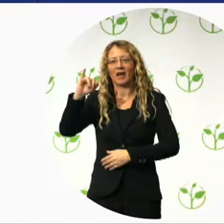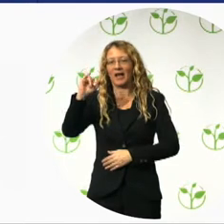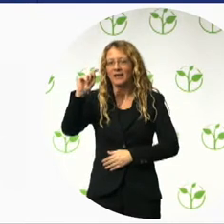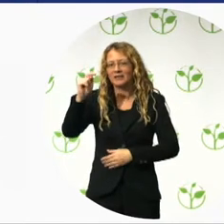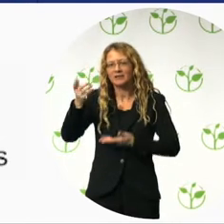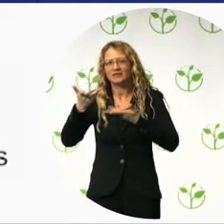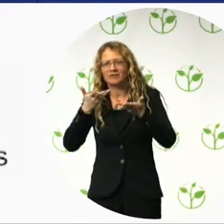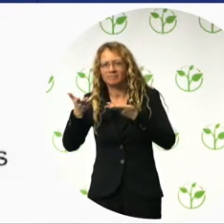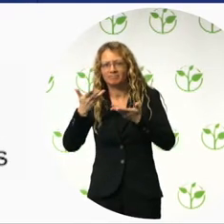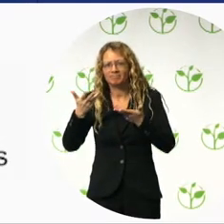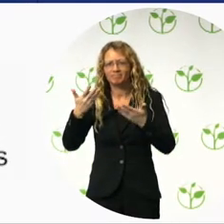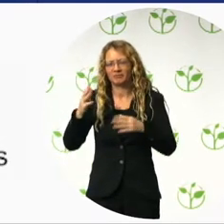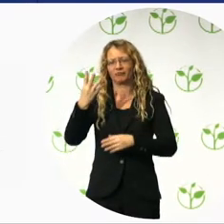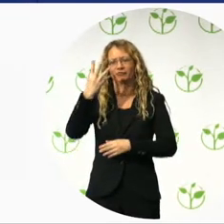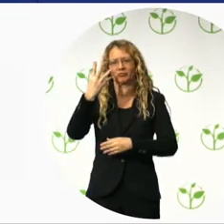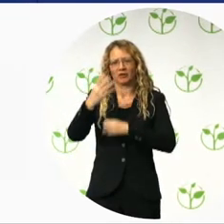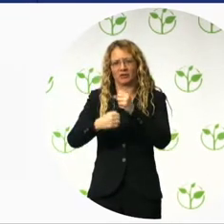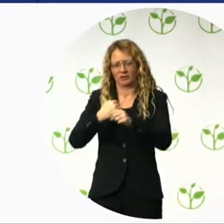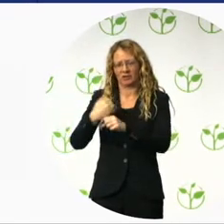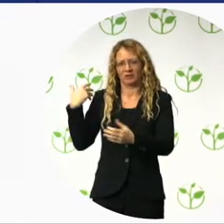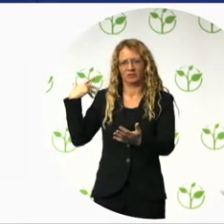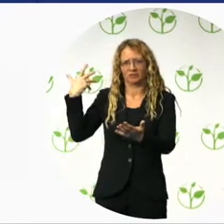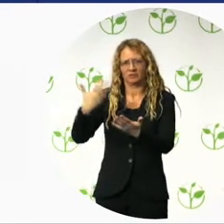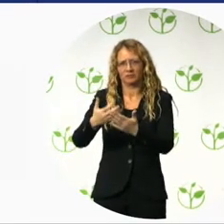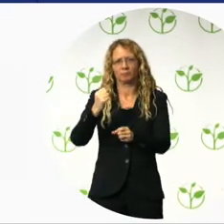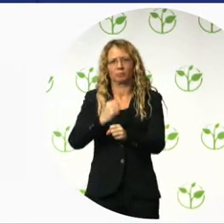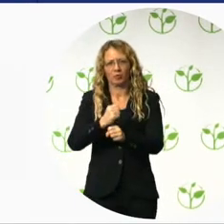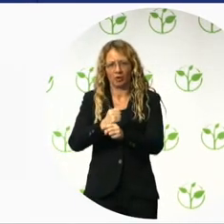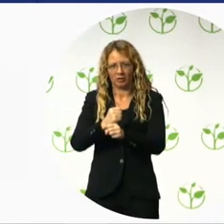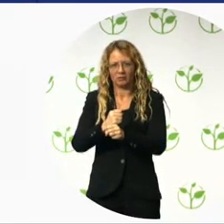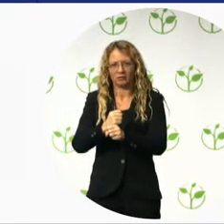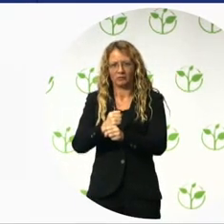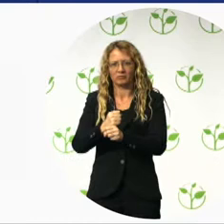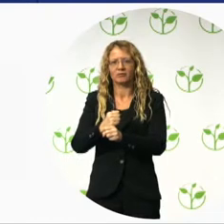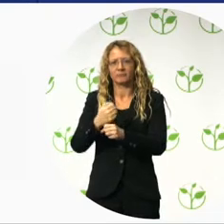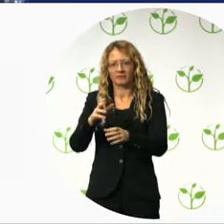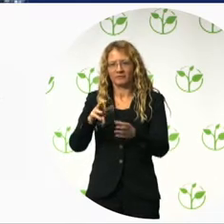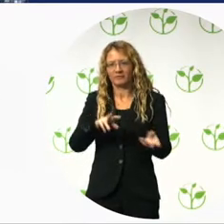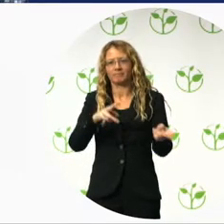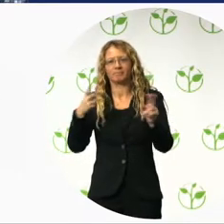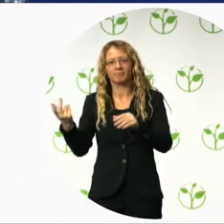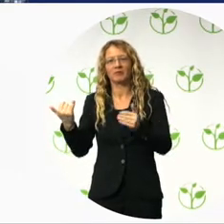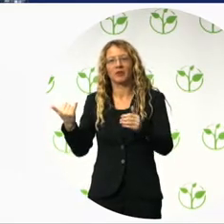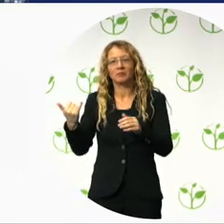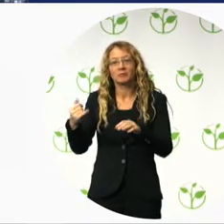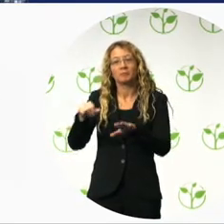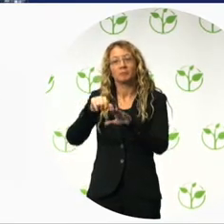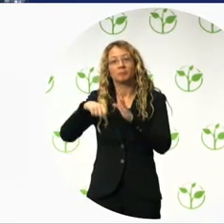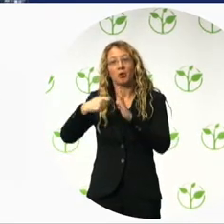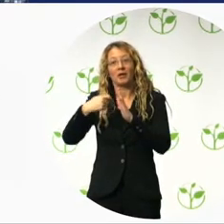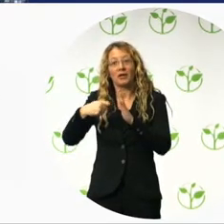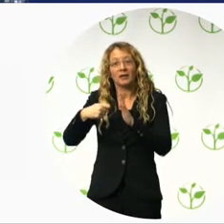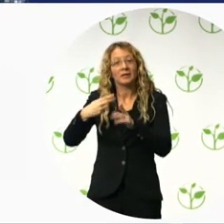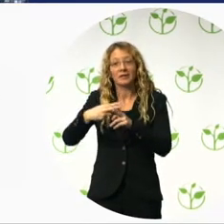about and share with you. Thank you very much, Lorenzo. Thank you very much. I'm honored to be here and sharing my story.